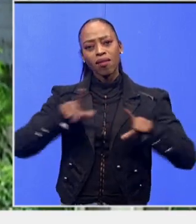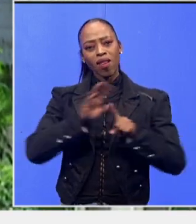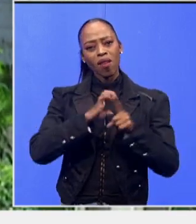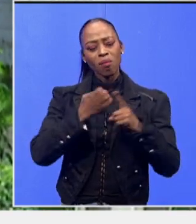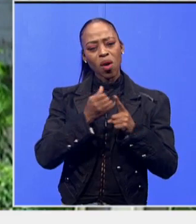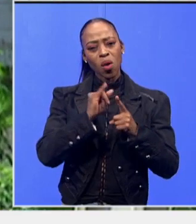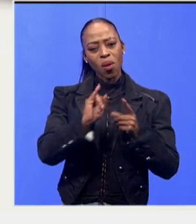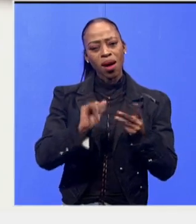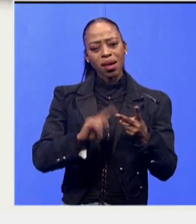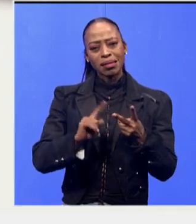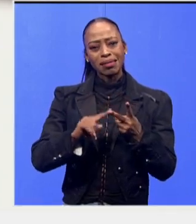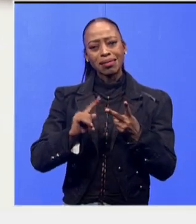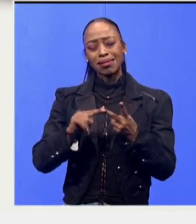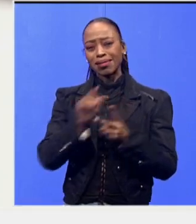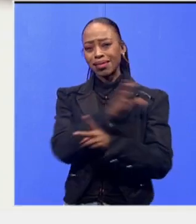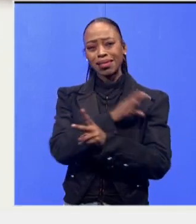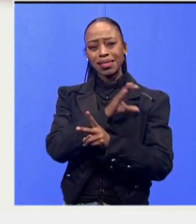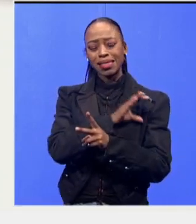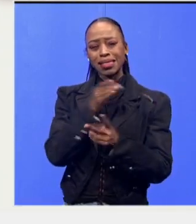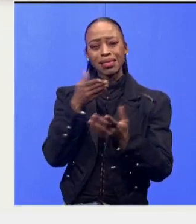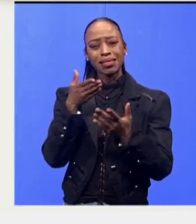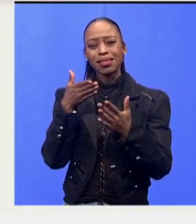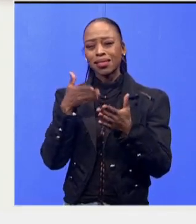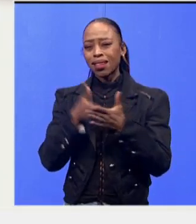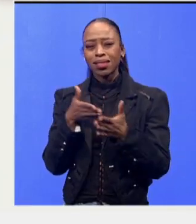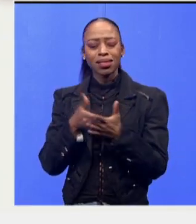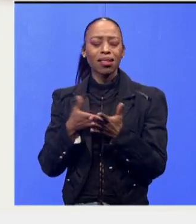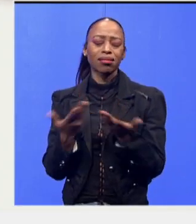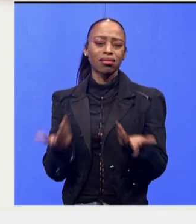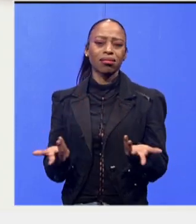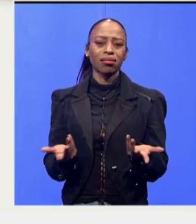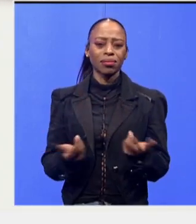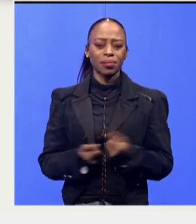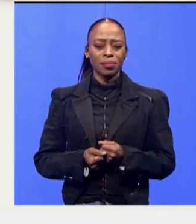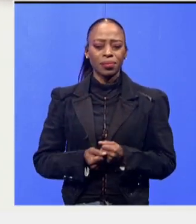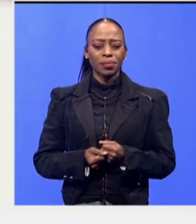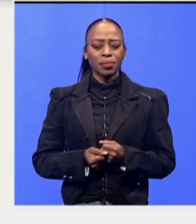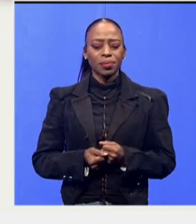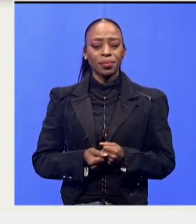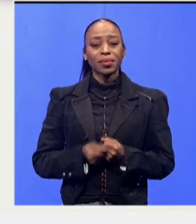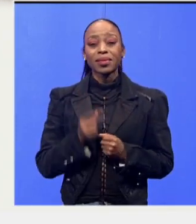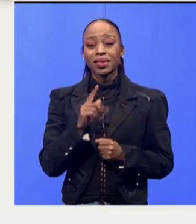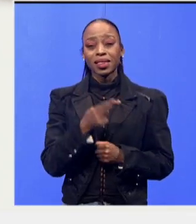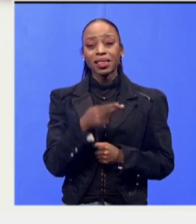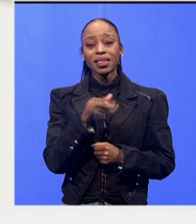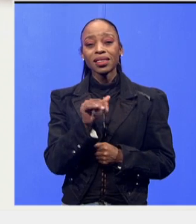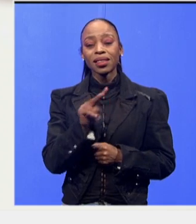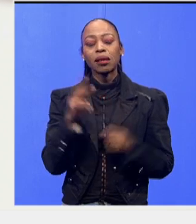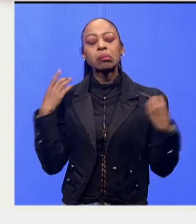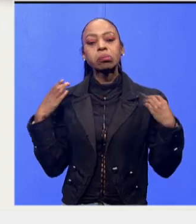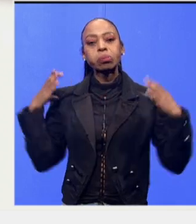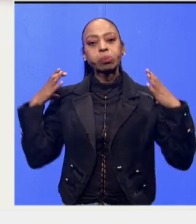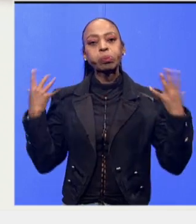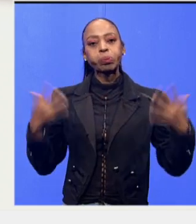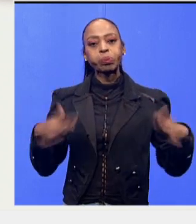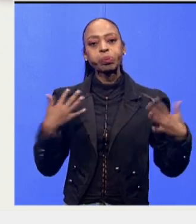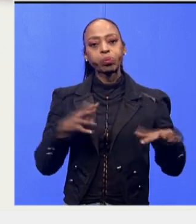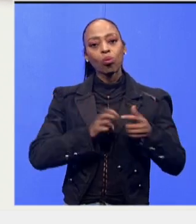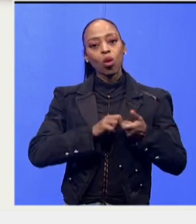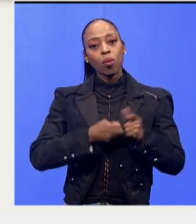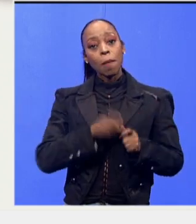health facilities. The biggest challenge we face is the huge burden of HIV. People living